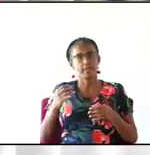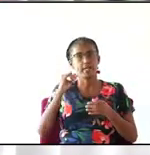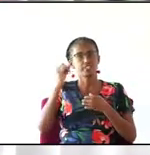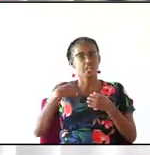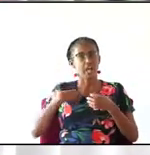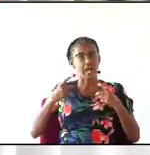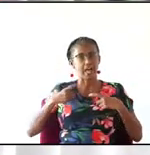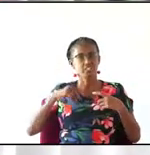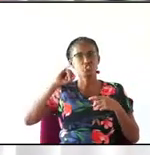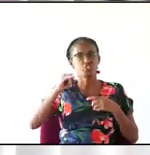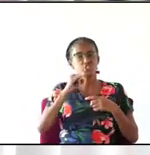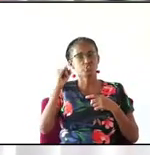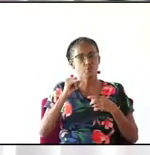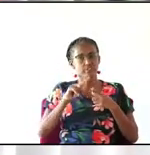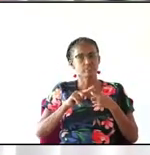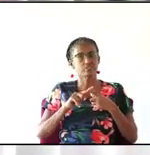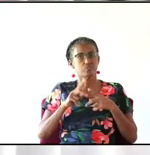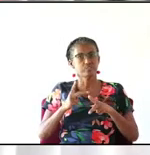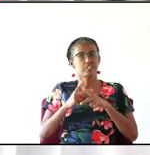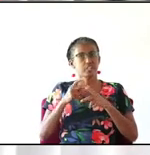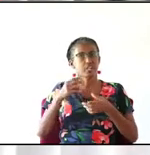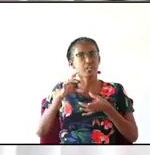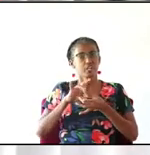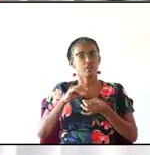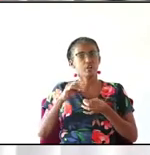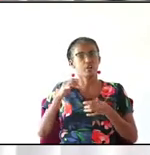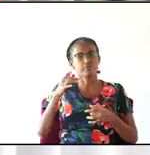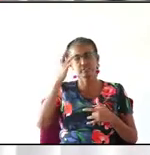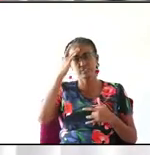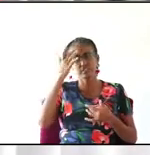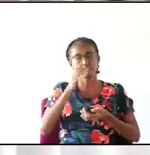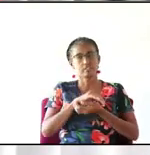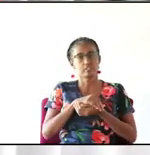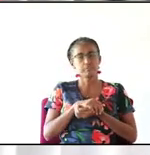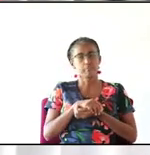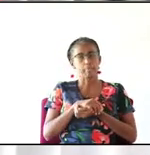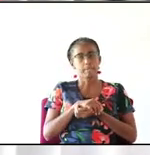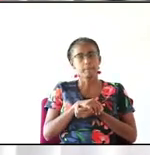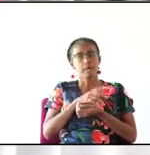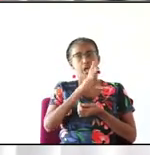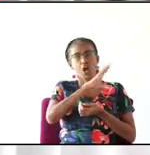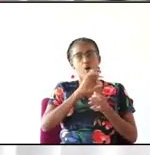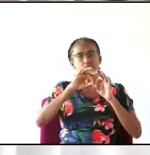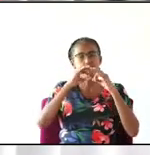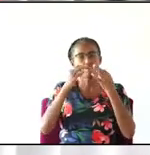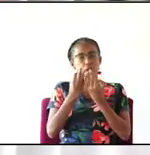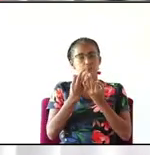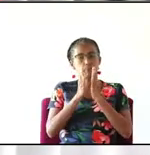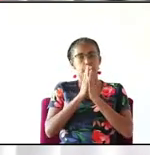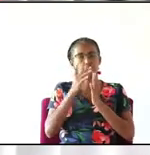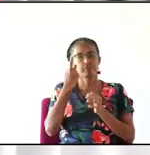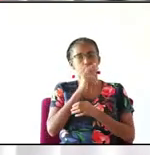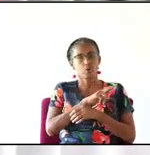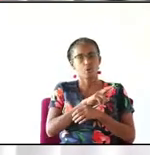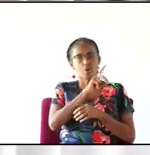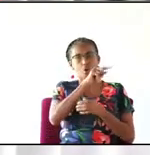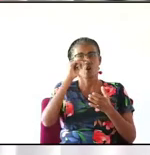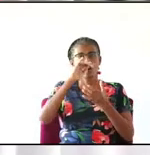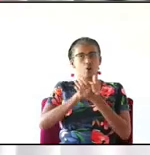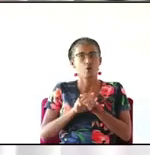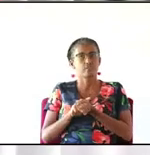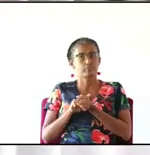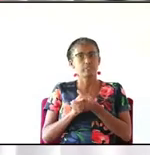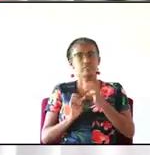treated. My family chipped in, my church family prayed hard for me. My husband, you